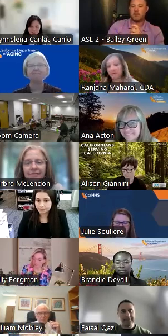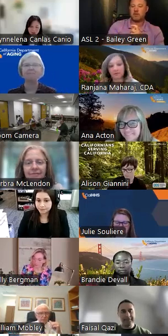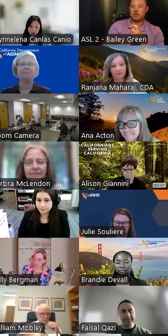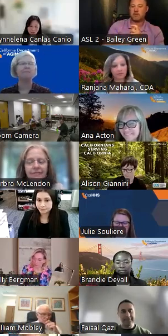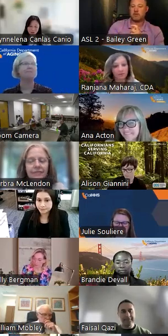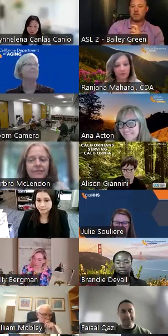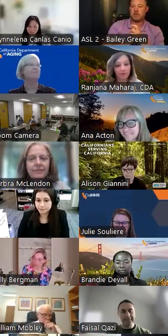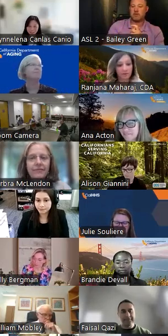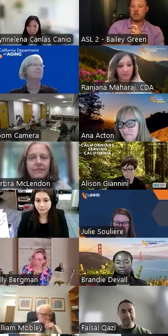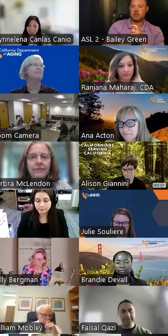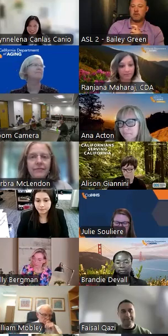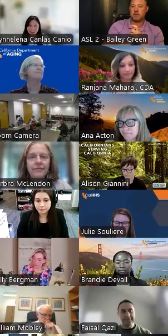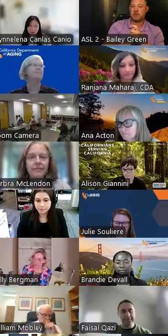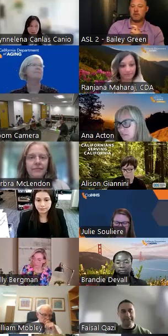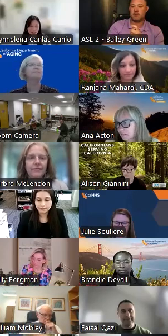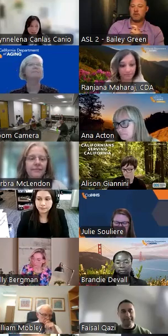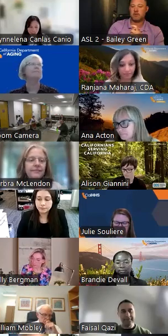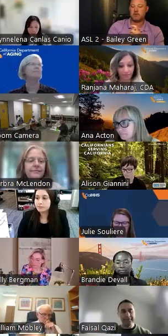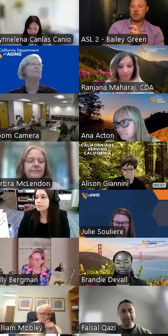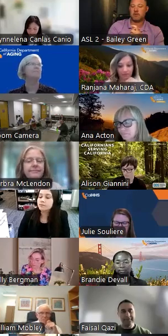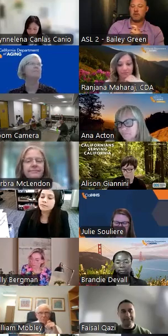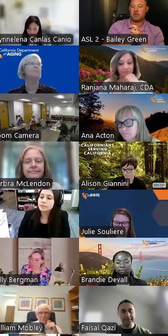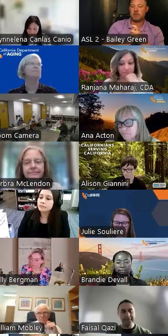thank you, Dr. Gravano. All right,